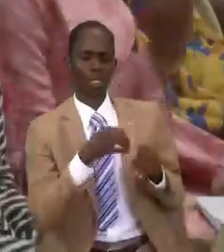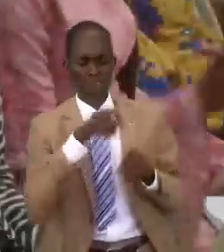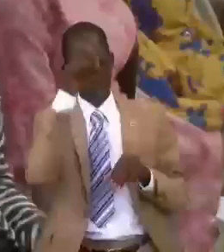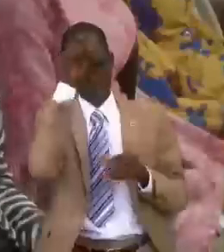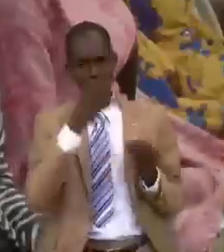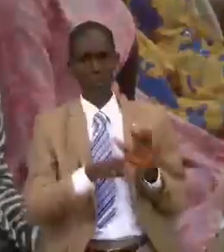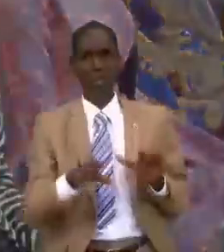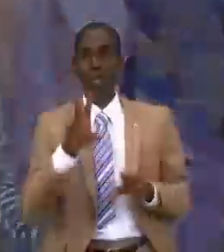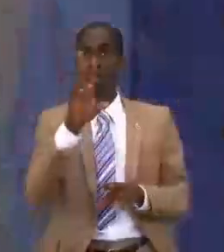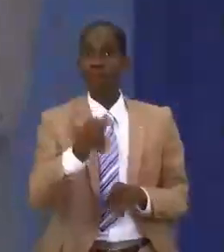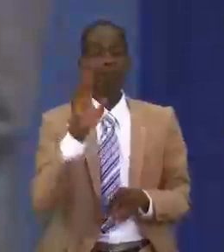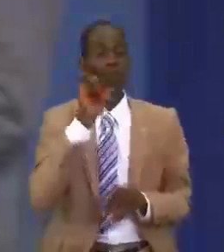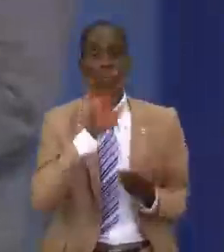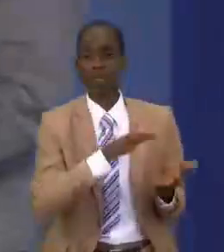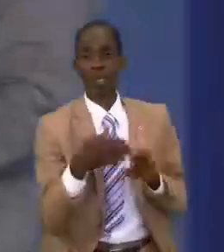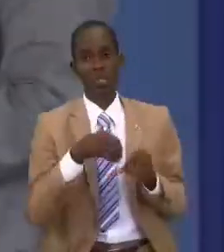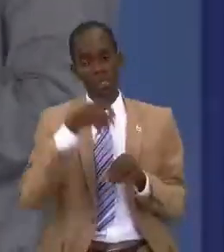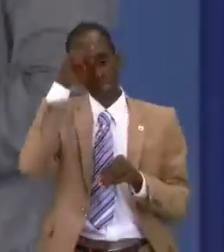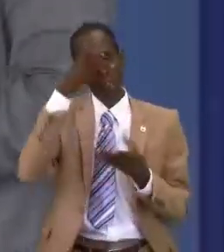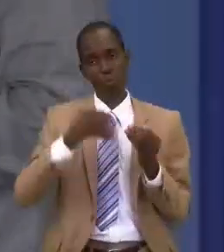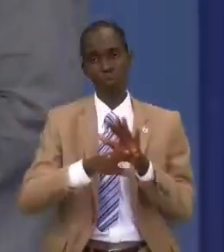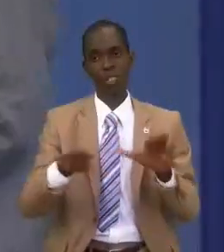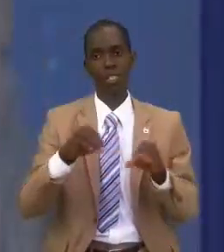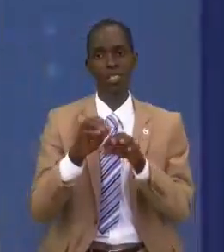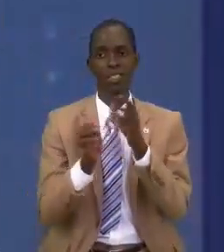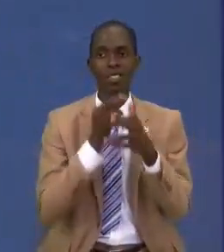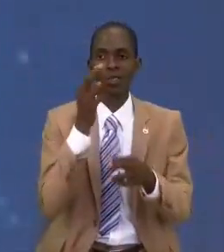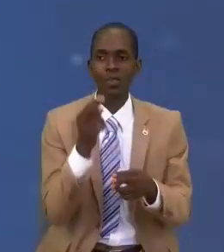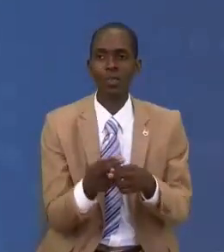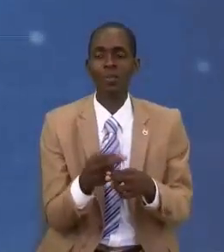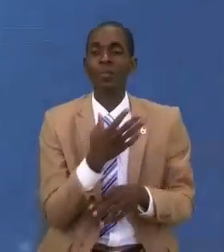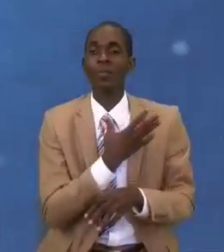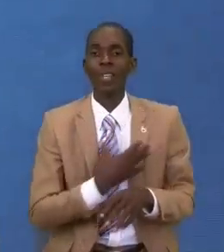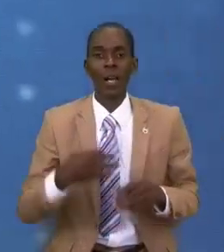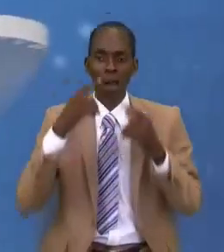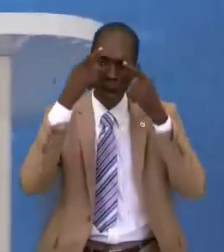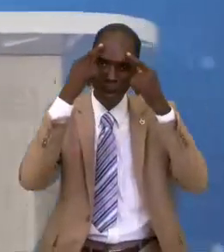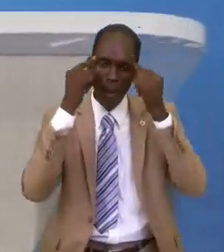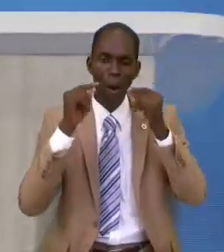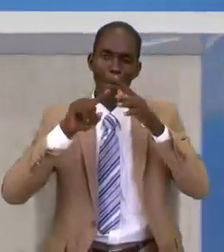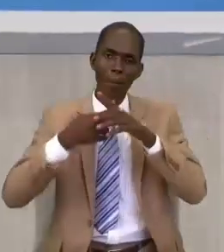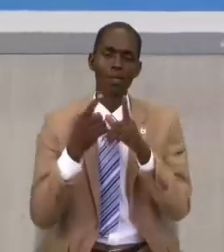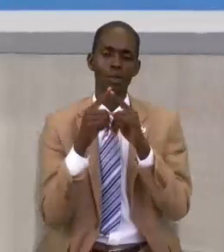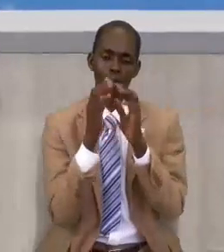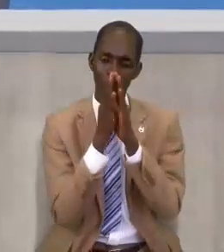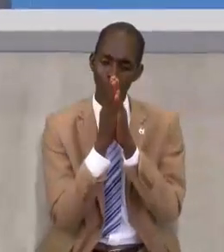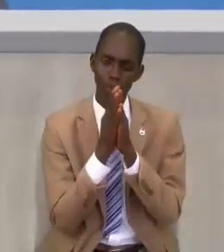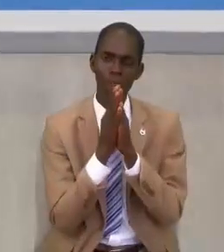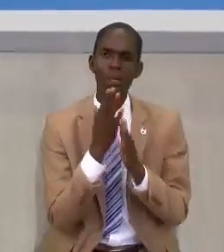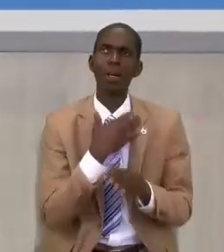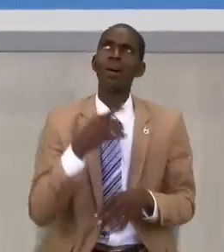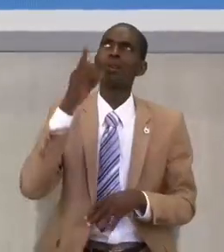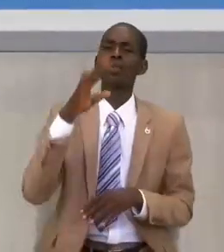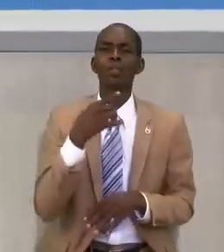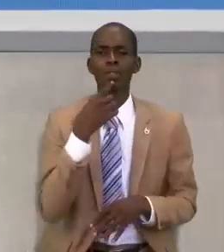And so Moses began to pray. And God said, Moses, the solution is